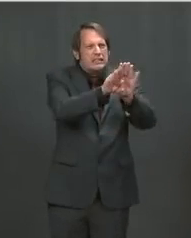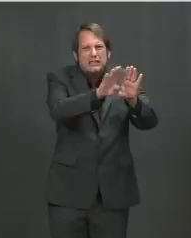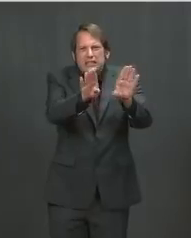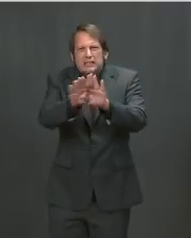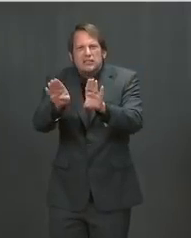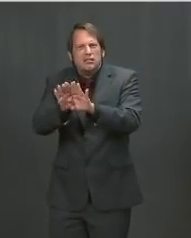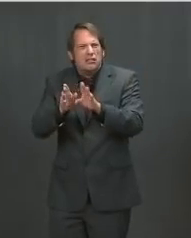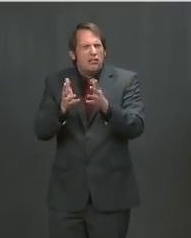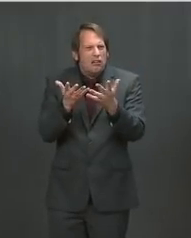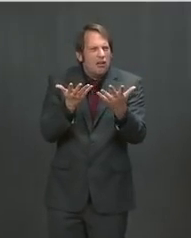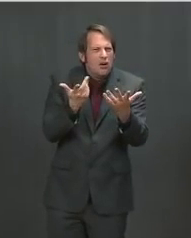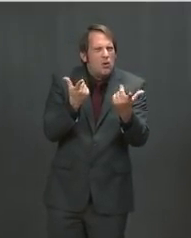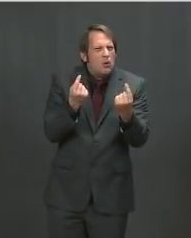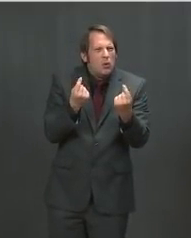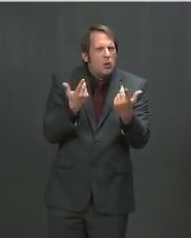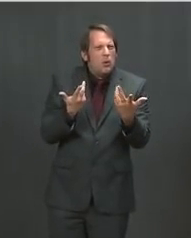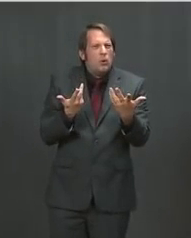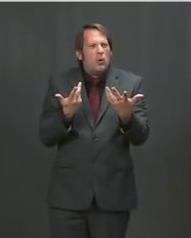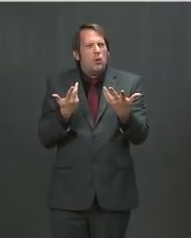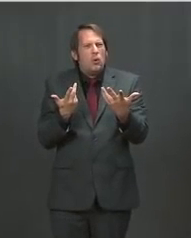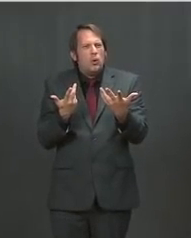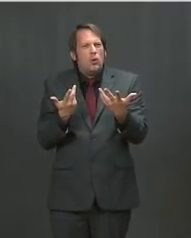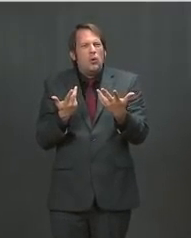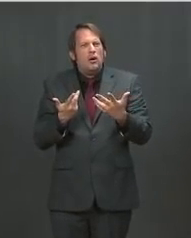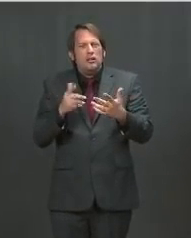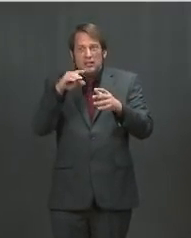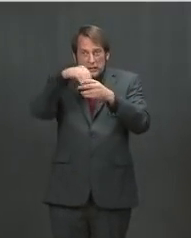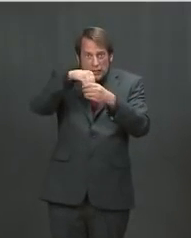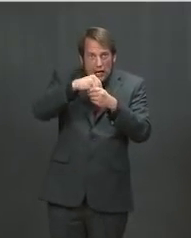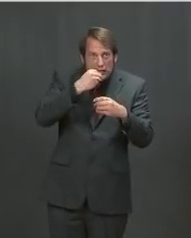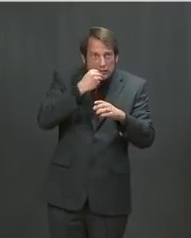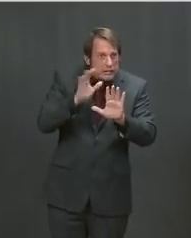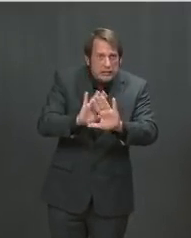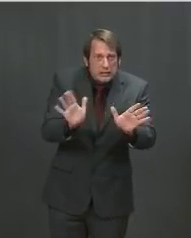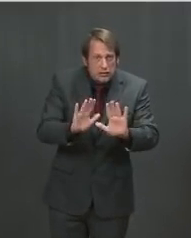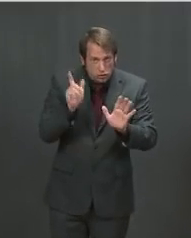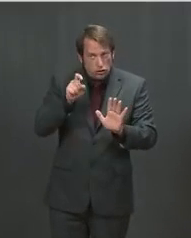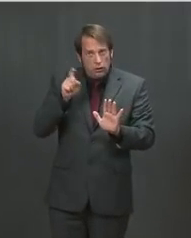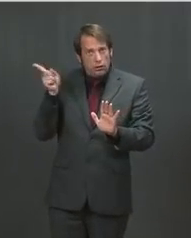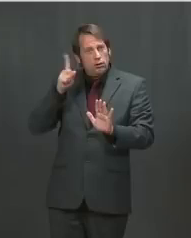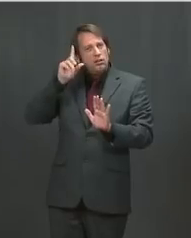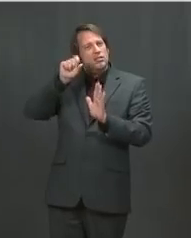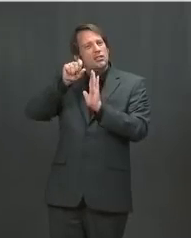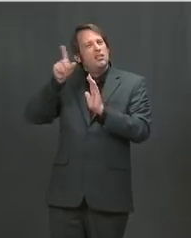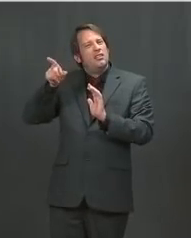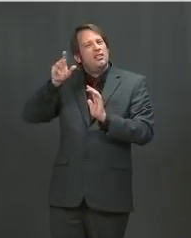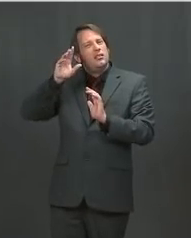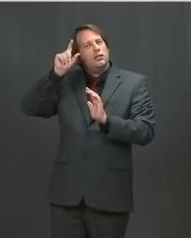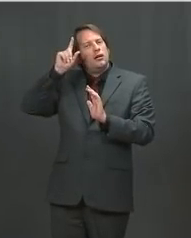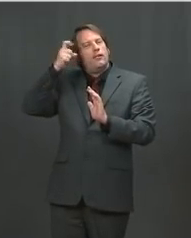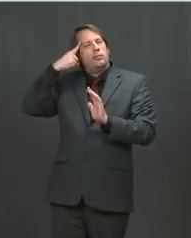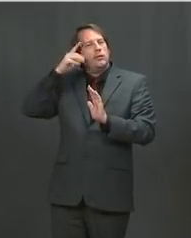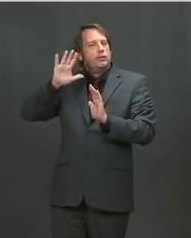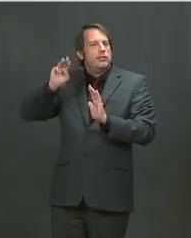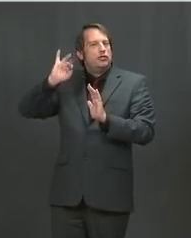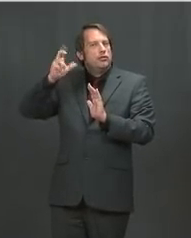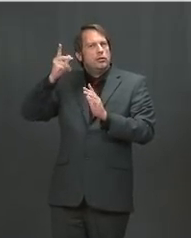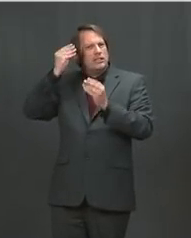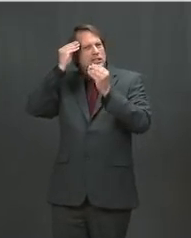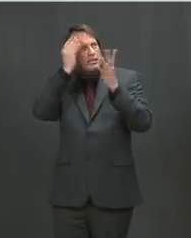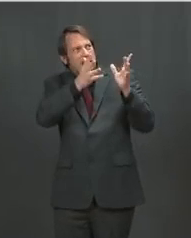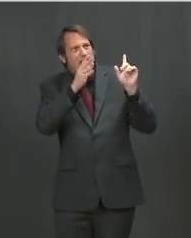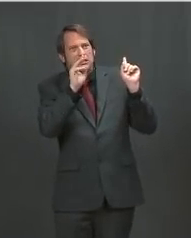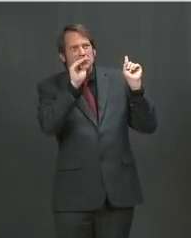stay out of indoor dining? Should that be coming from the state? Should the CDC, and does the CDC have any plans, or are you